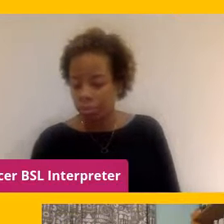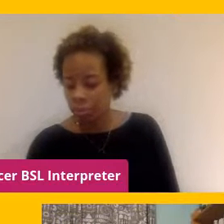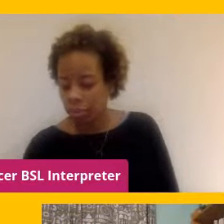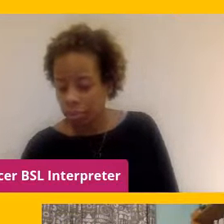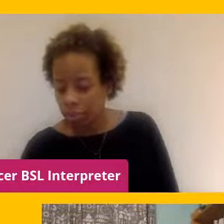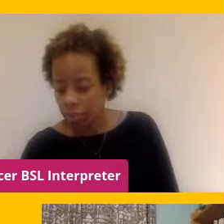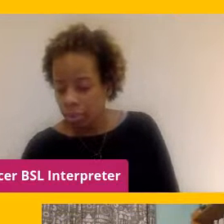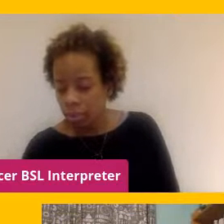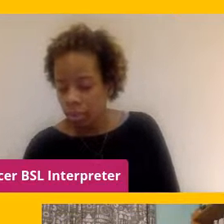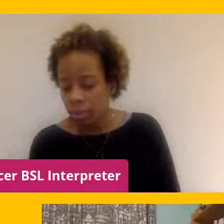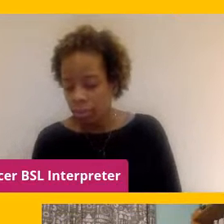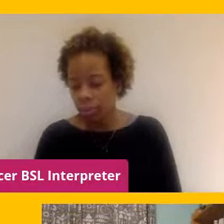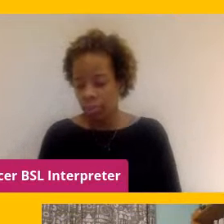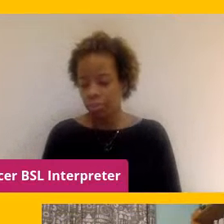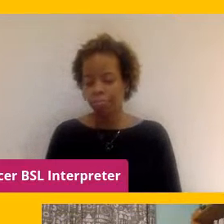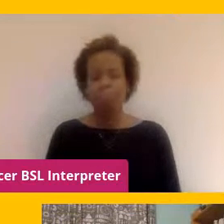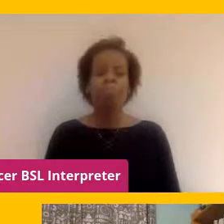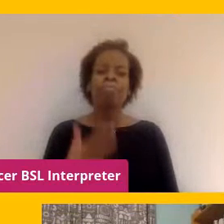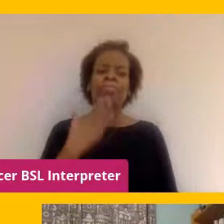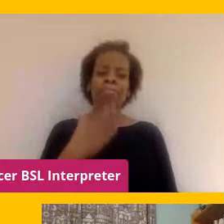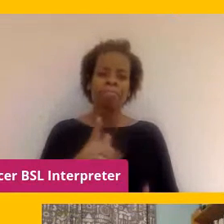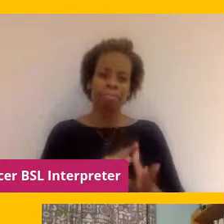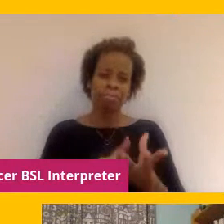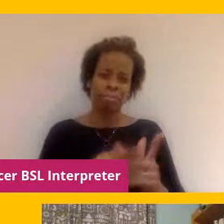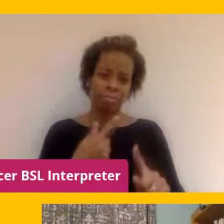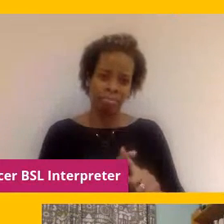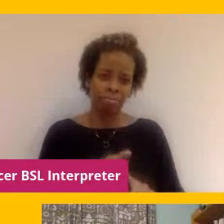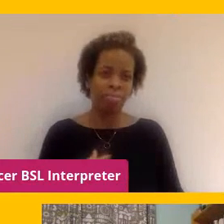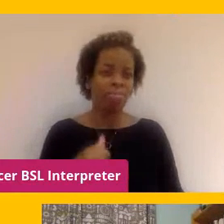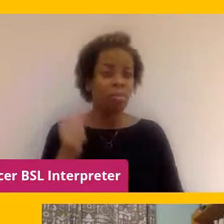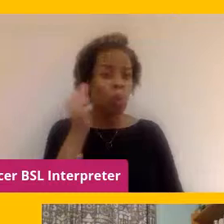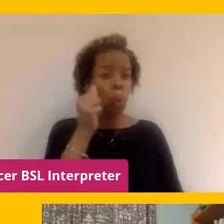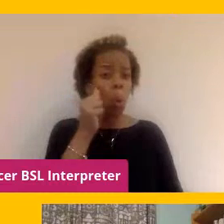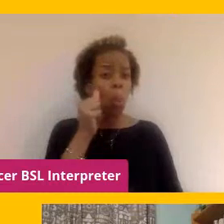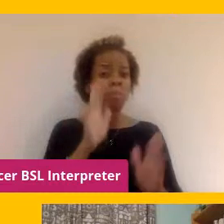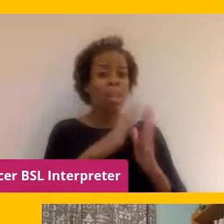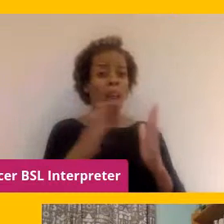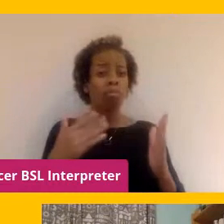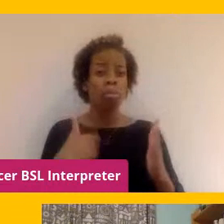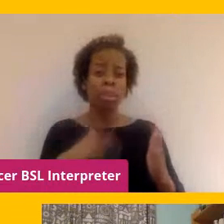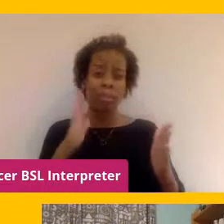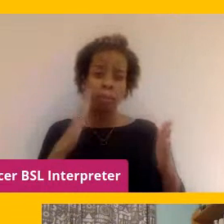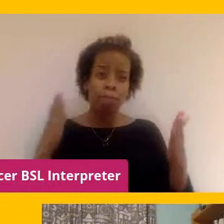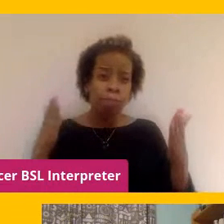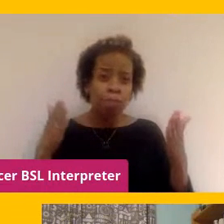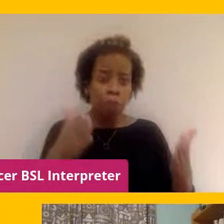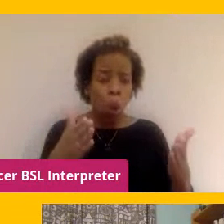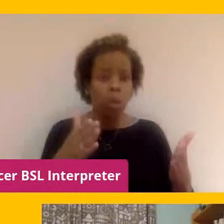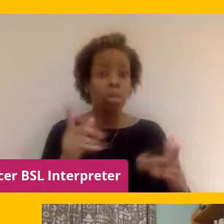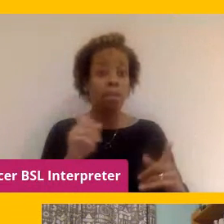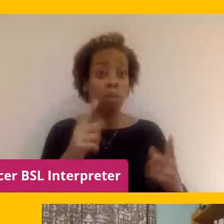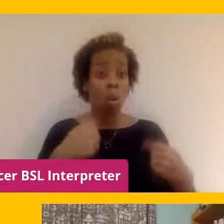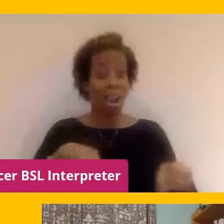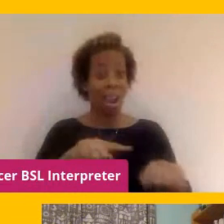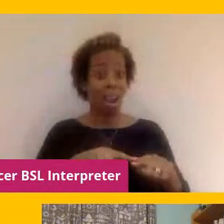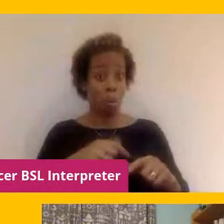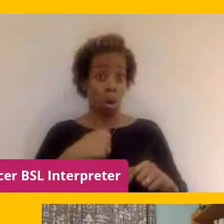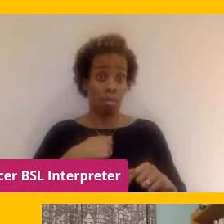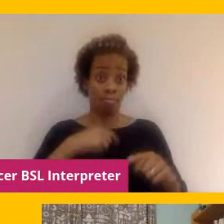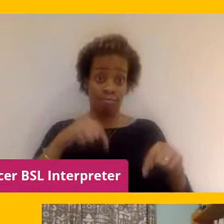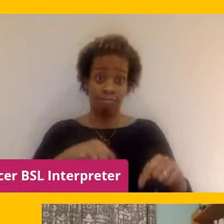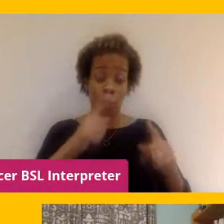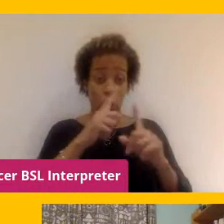Thanks very much, Alex. I know the library's been a focus for some of the health and safety inspections that we've done at